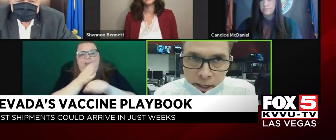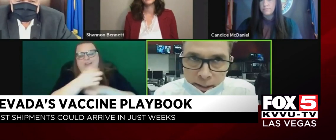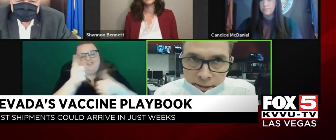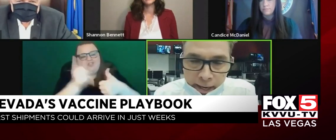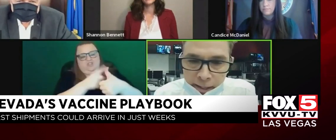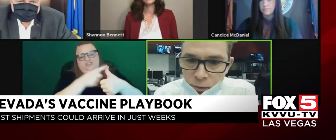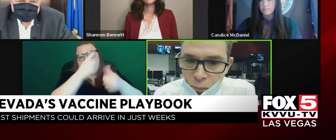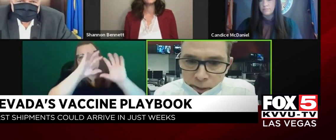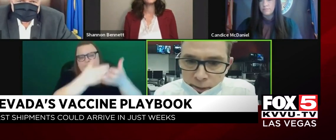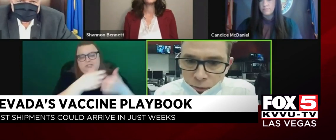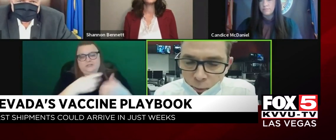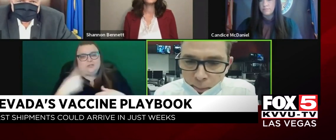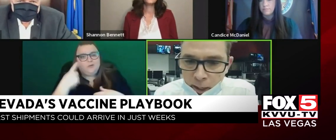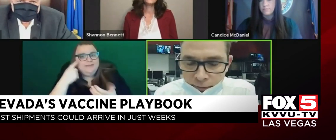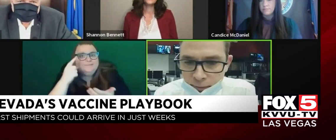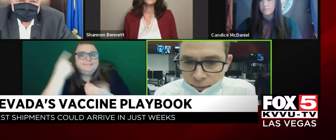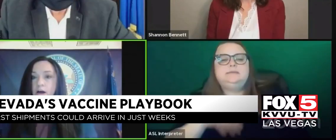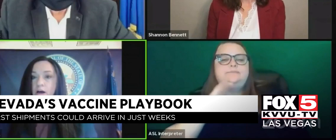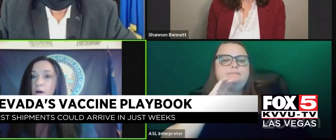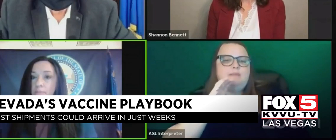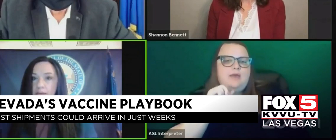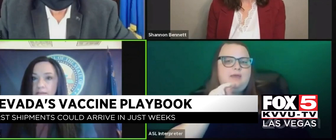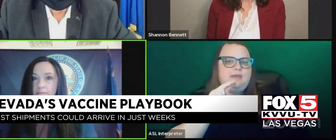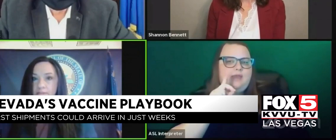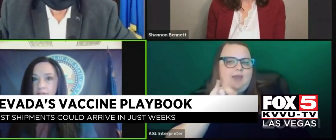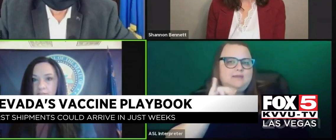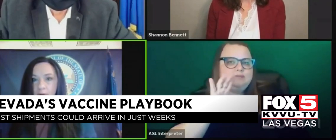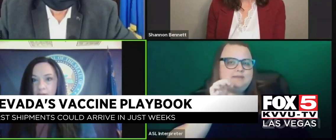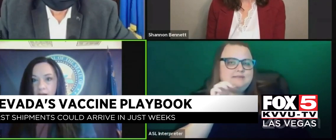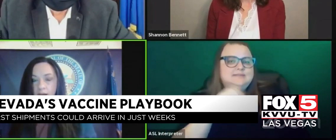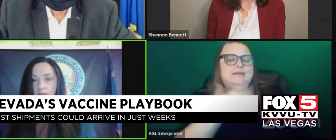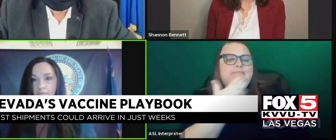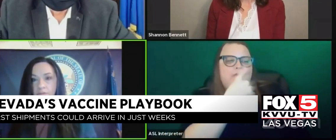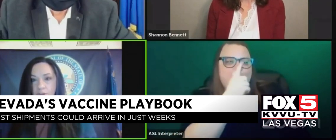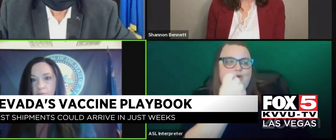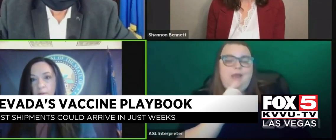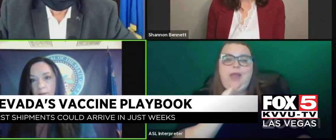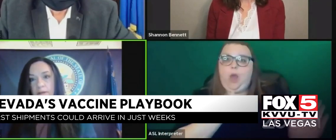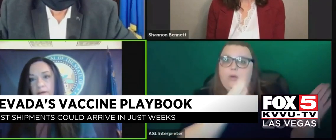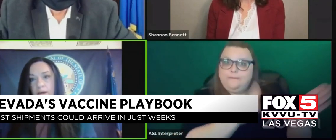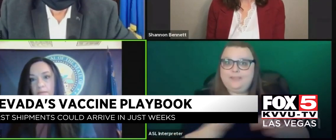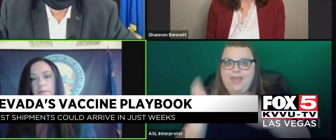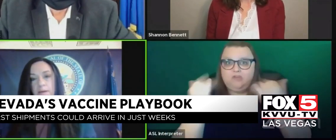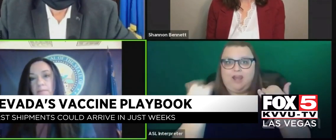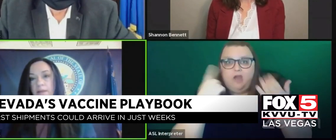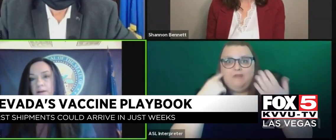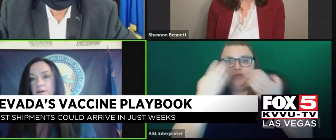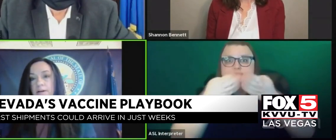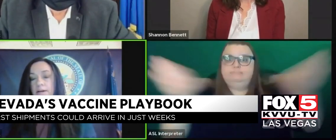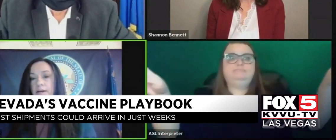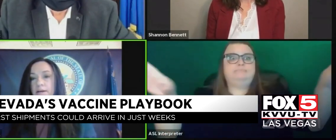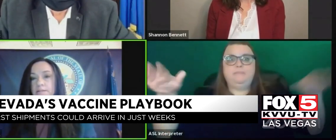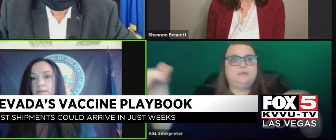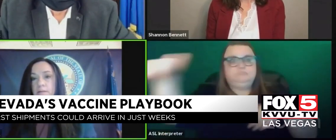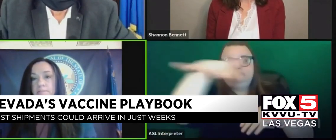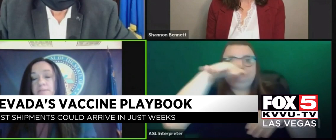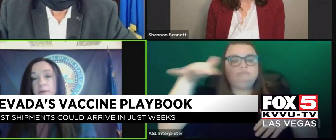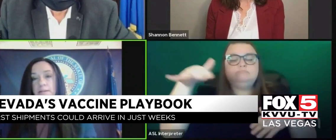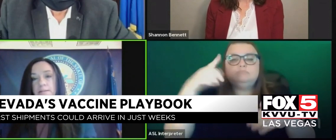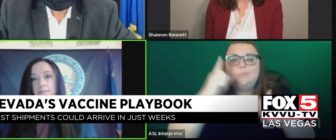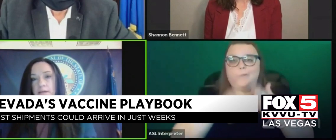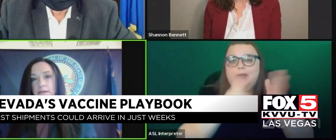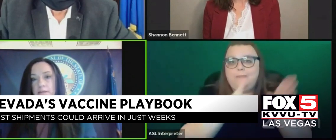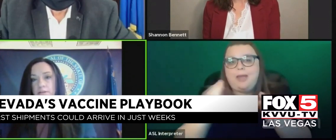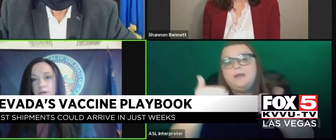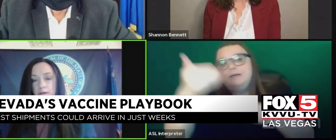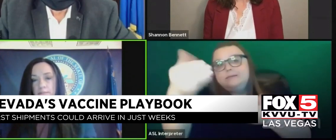categorize in days, weeks, or months? Our planning assumption at this point in time for the general public and what we can plan on is